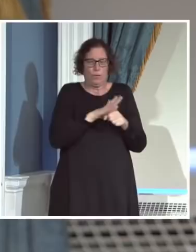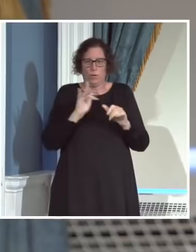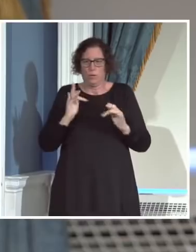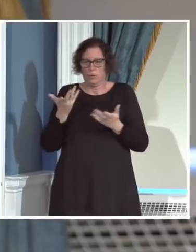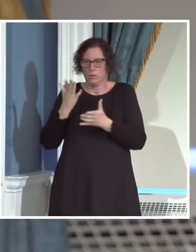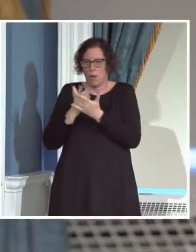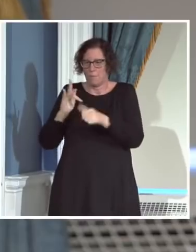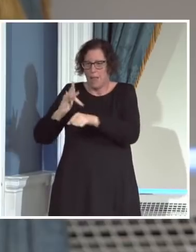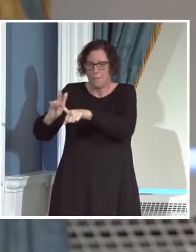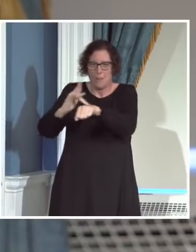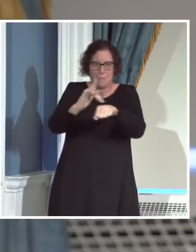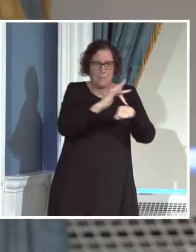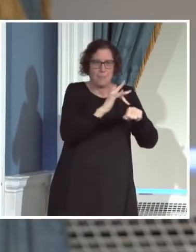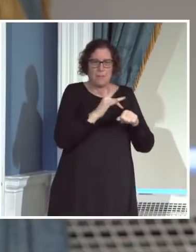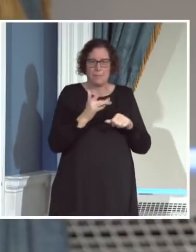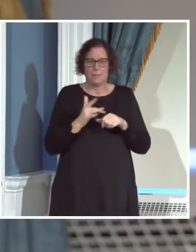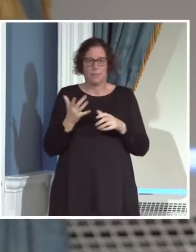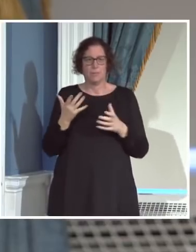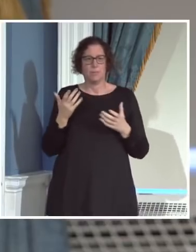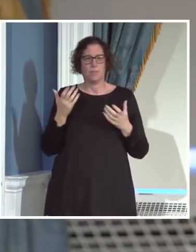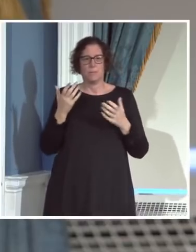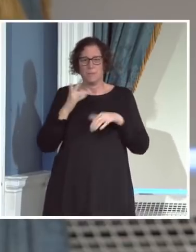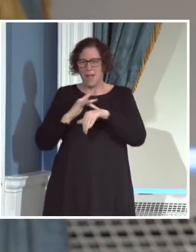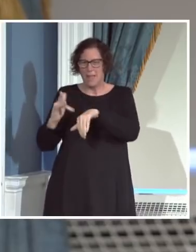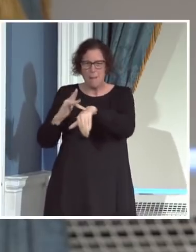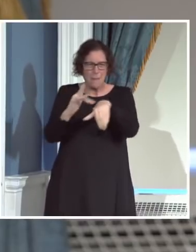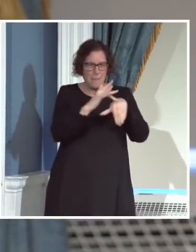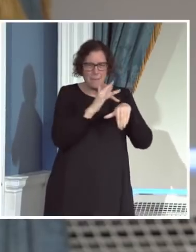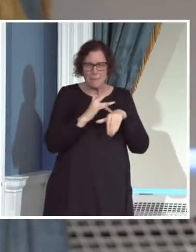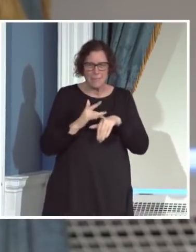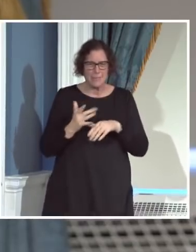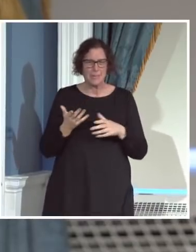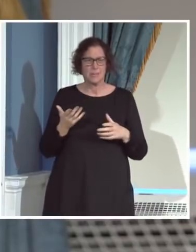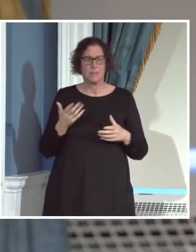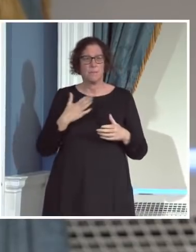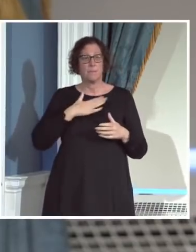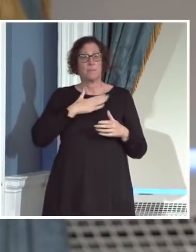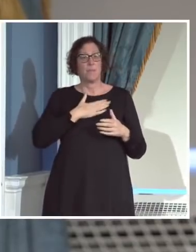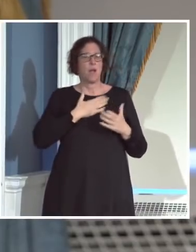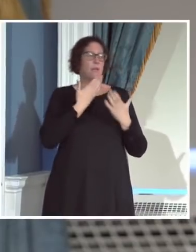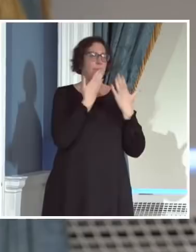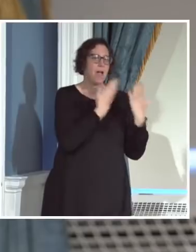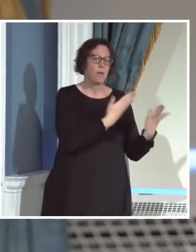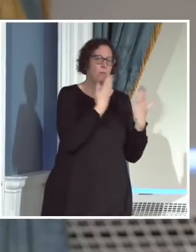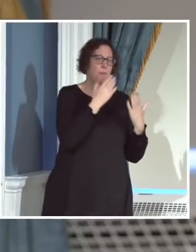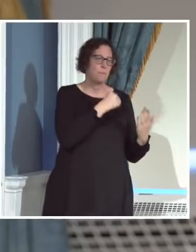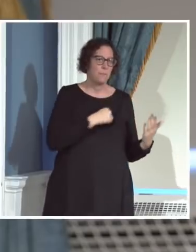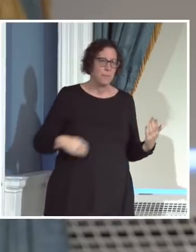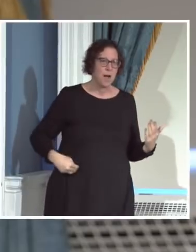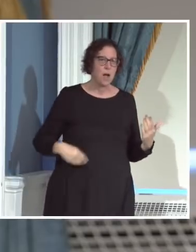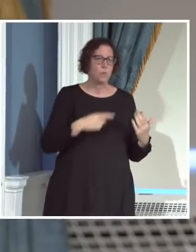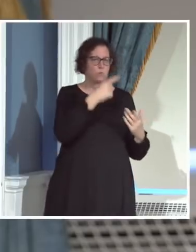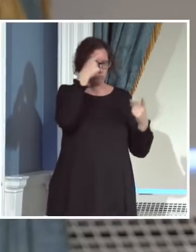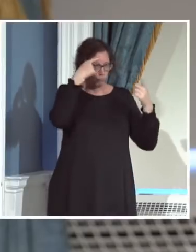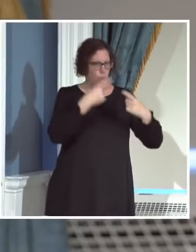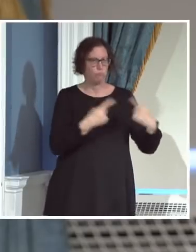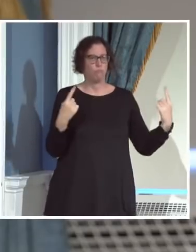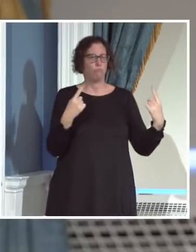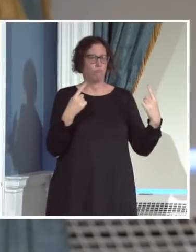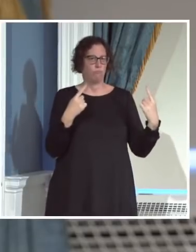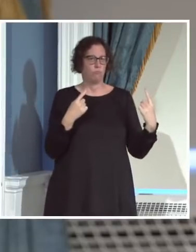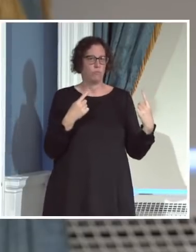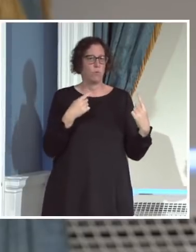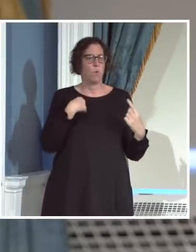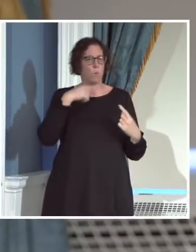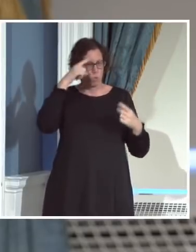can't imagine what I would be doing right now if we had closed public hospitals. Amen. That is one of the things that's saving us, is